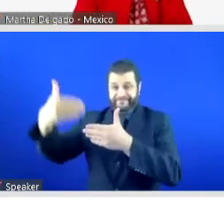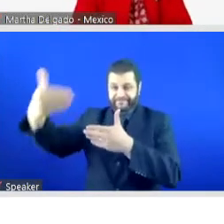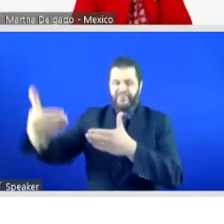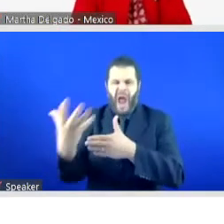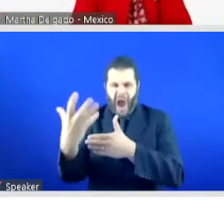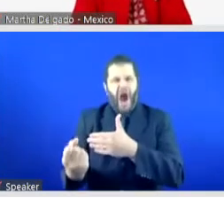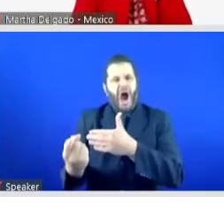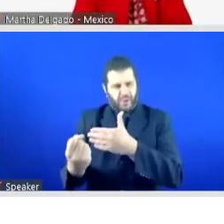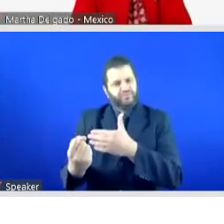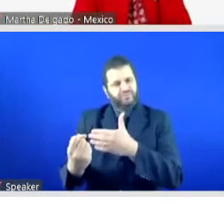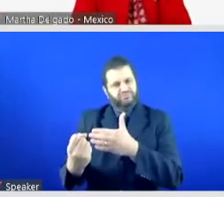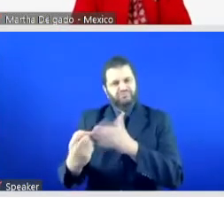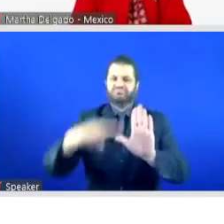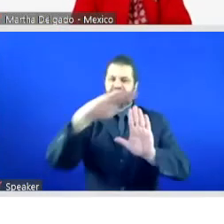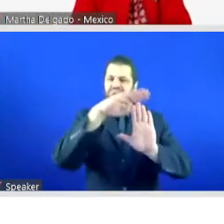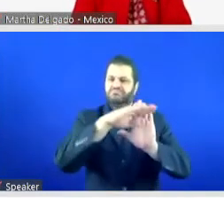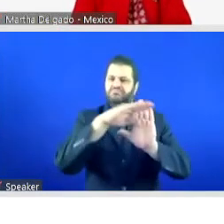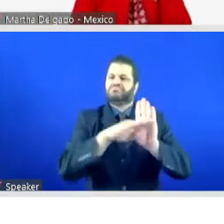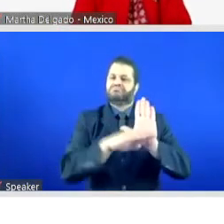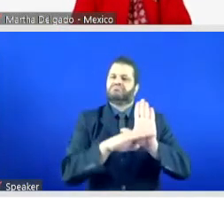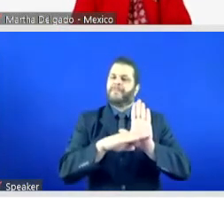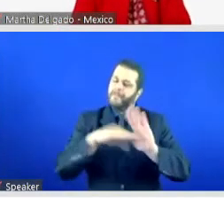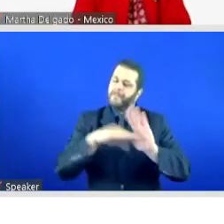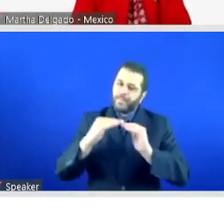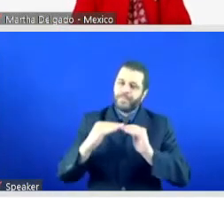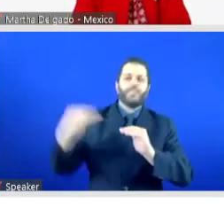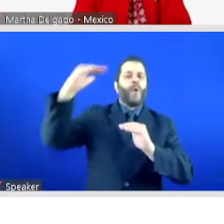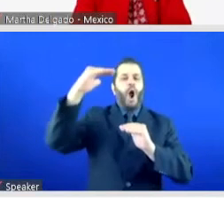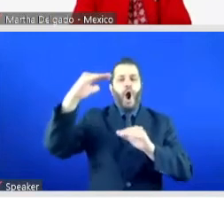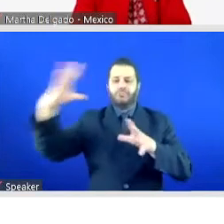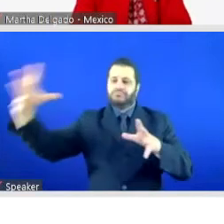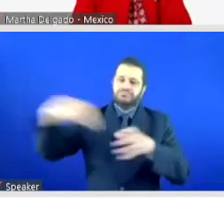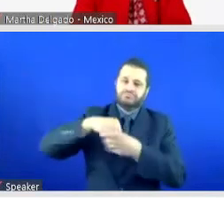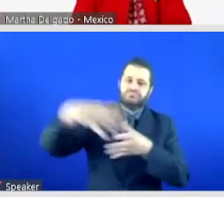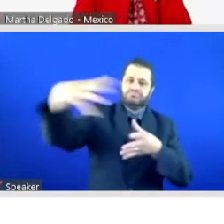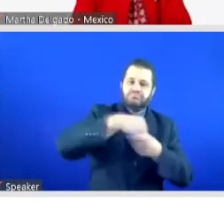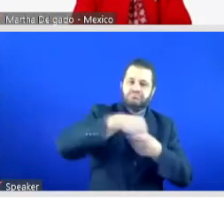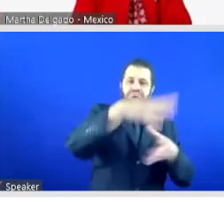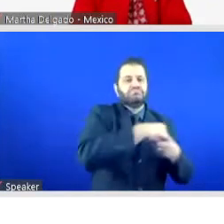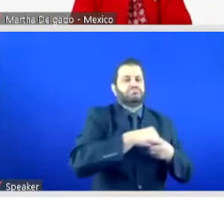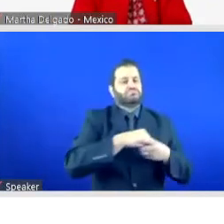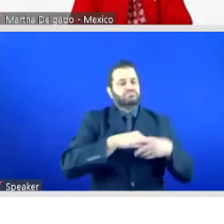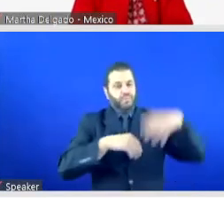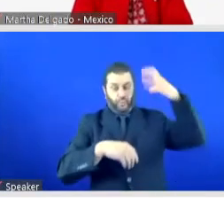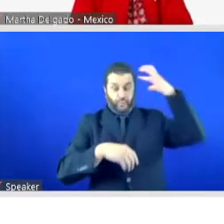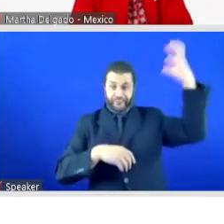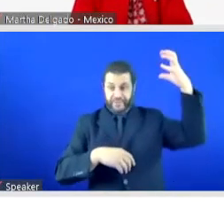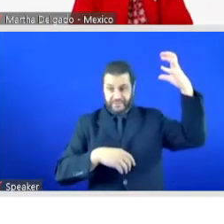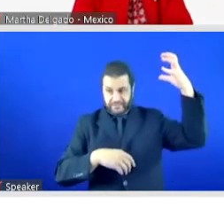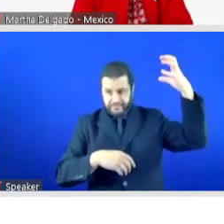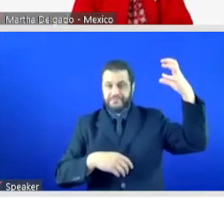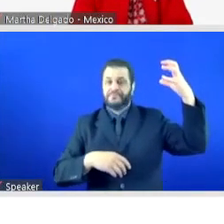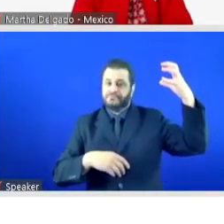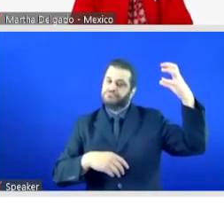played by indigenous women and all the human people, wherever they are, because it's very important. At any corner they are, life is